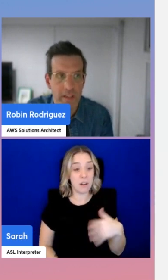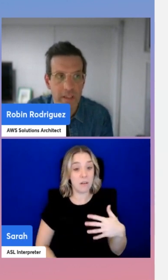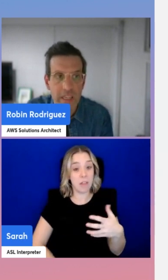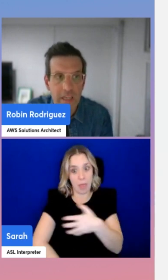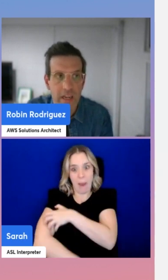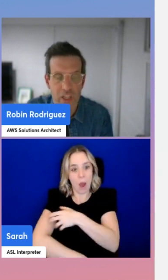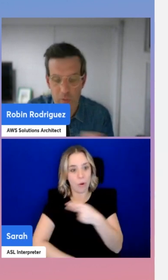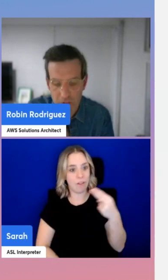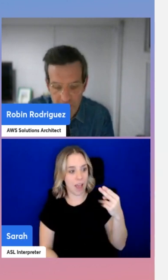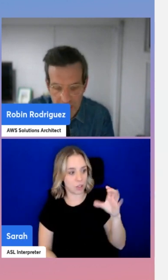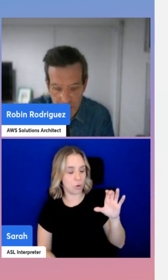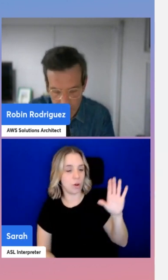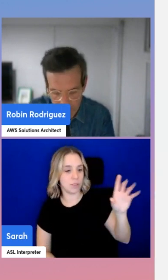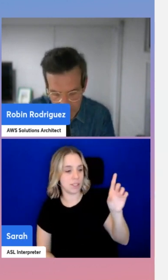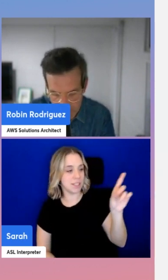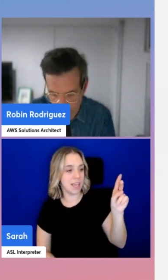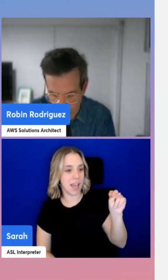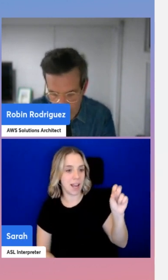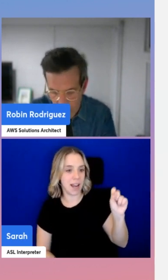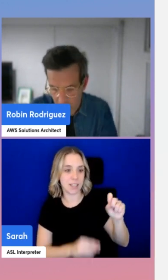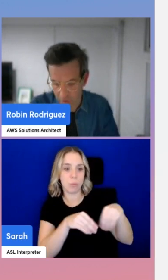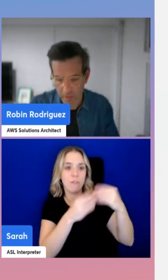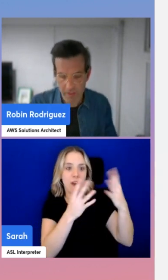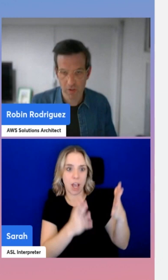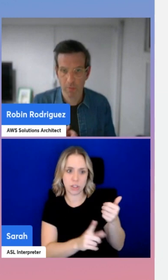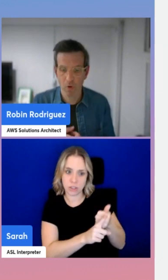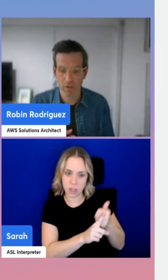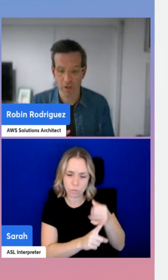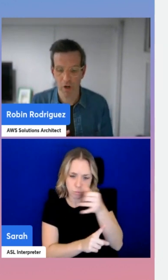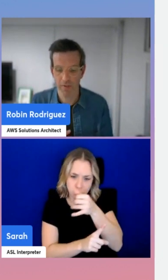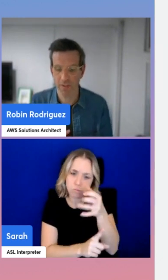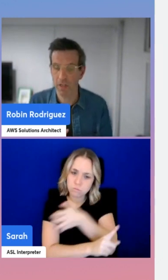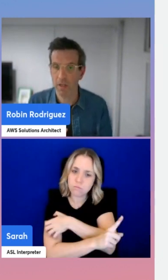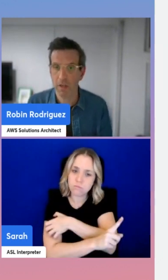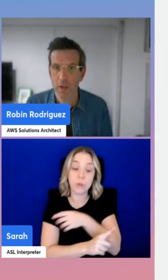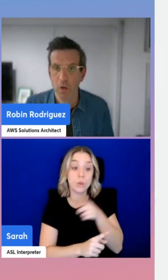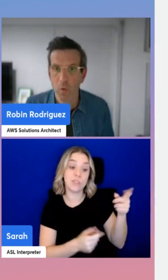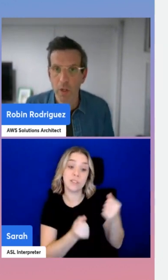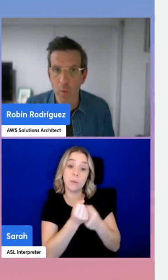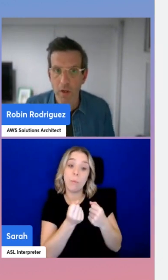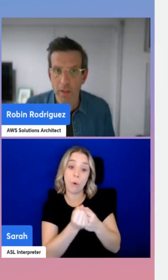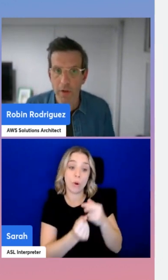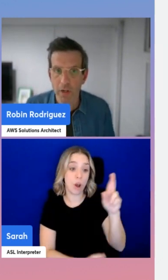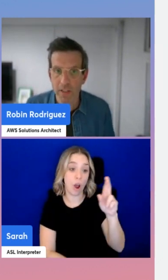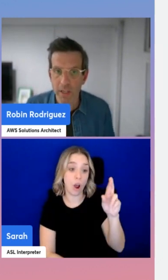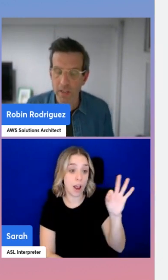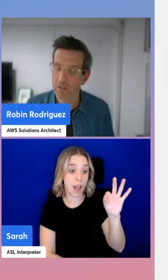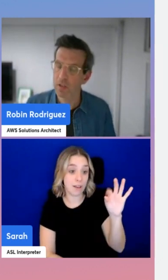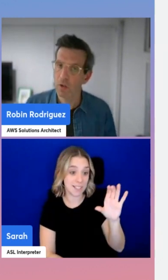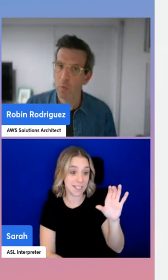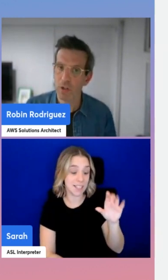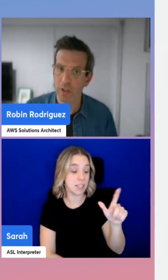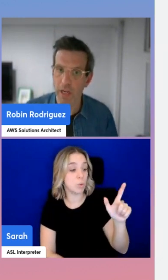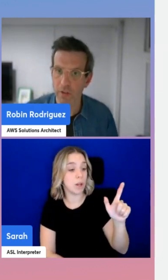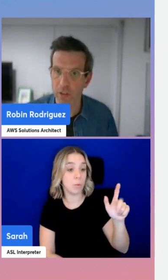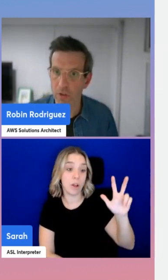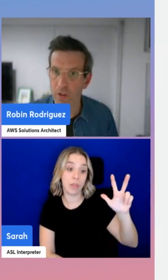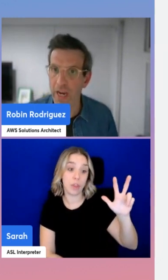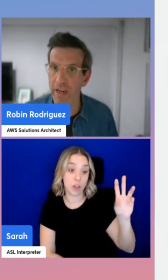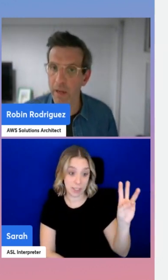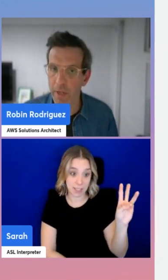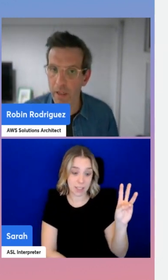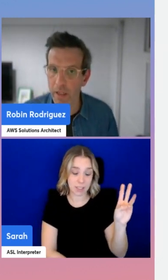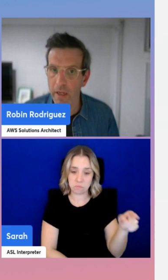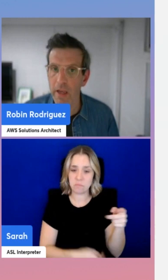HashiCorp's DNS provider itself. So this supports RFC 2136, which allows you